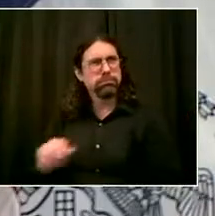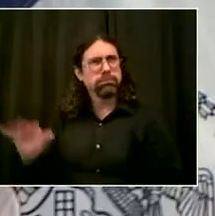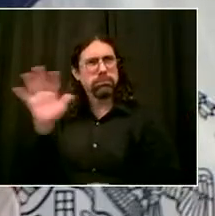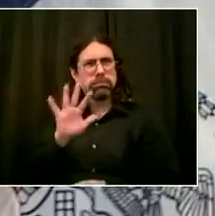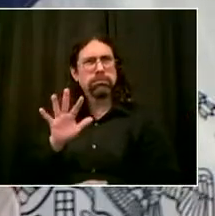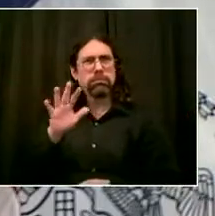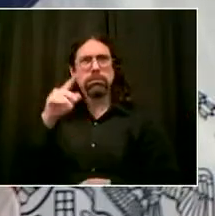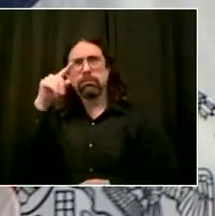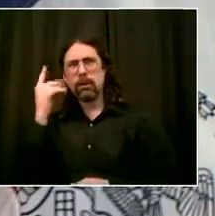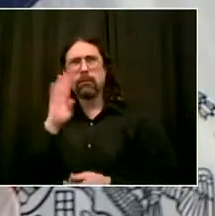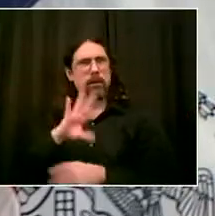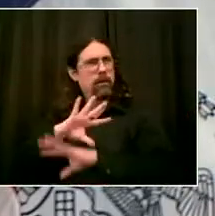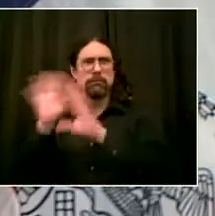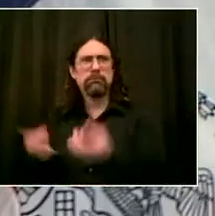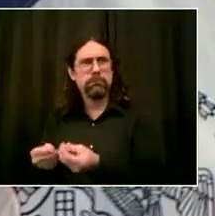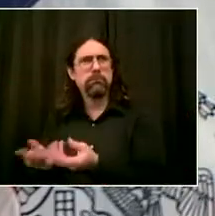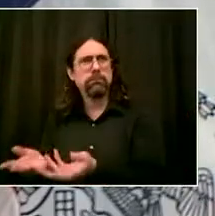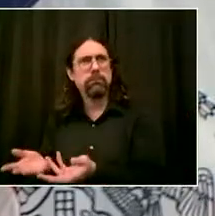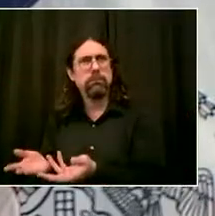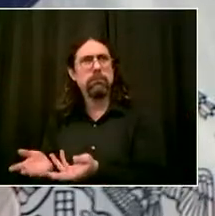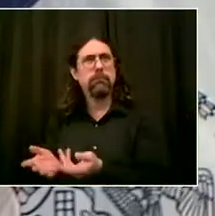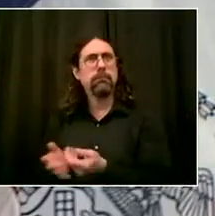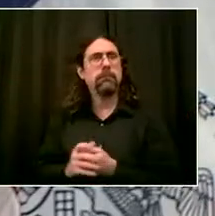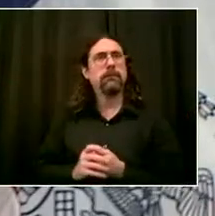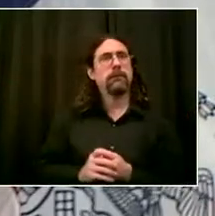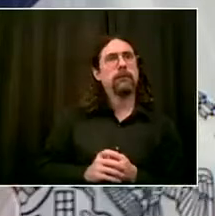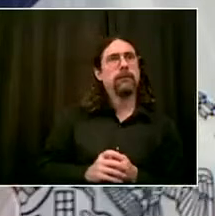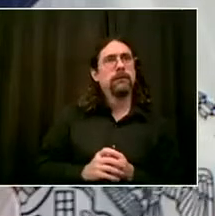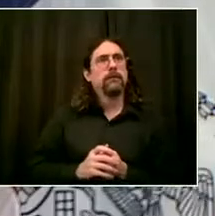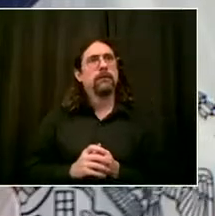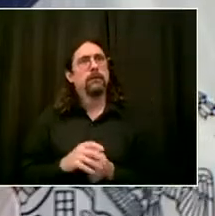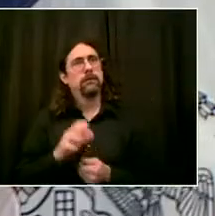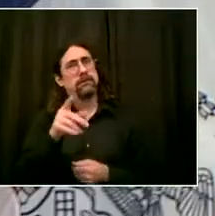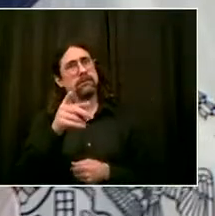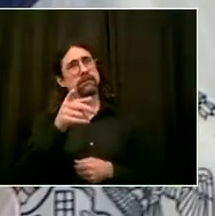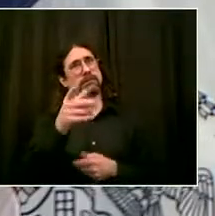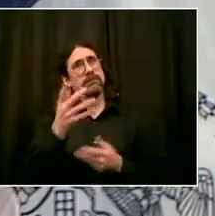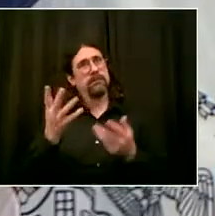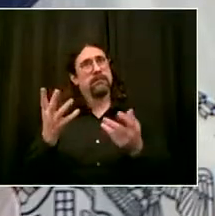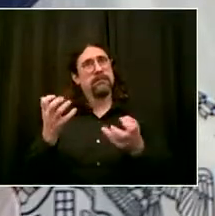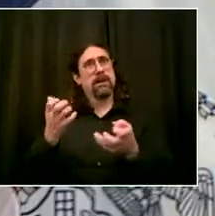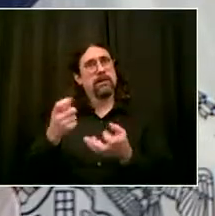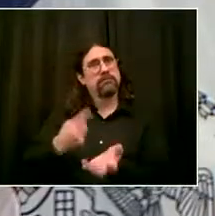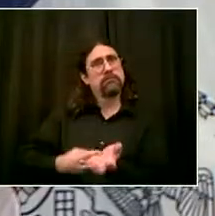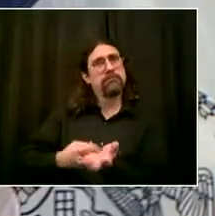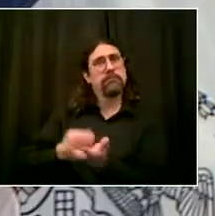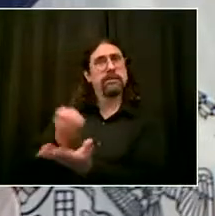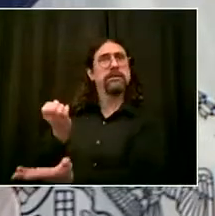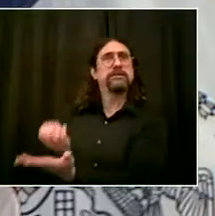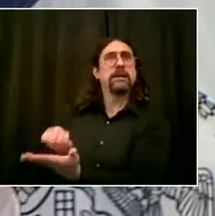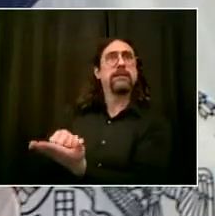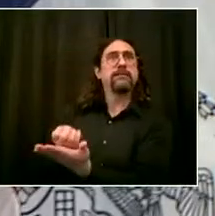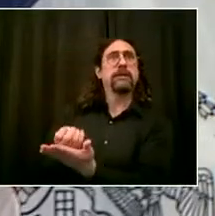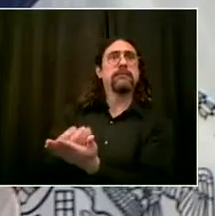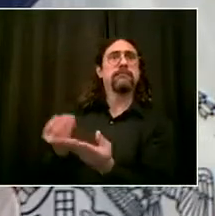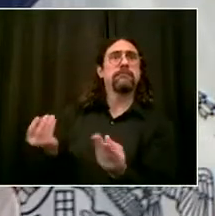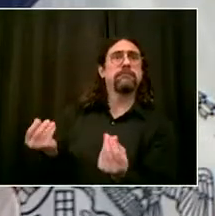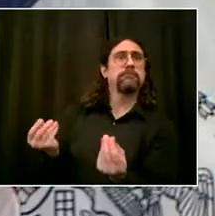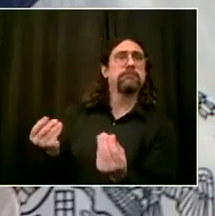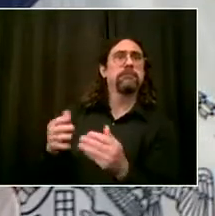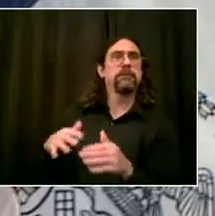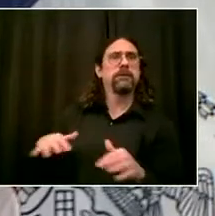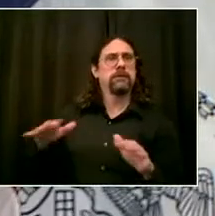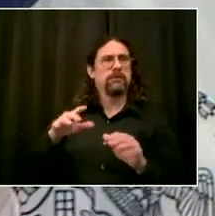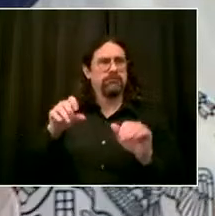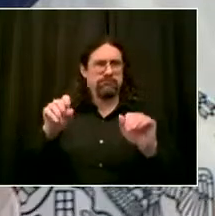Yorkers struggle economically uh so many immigrant families are struggling uh to make it in